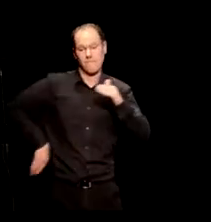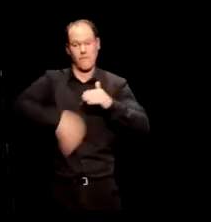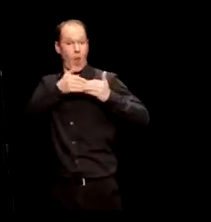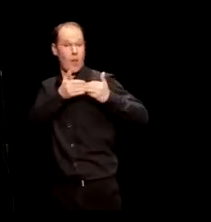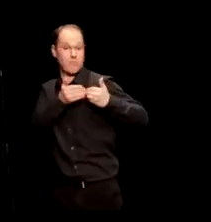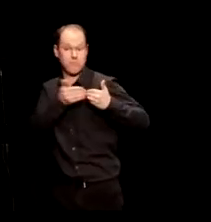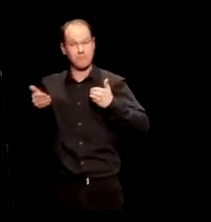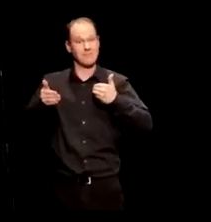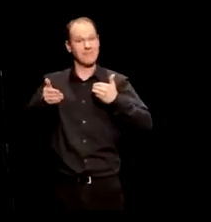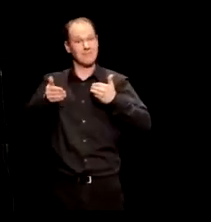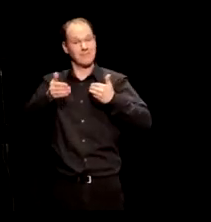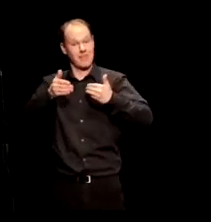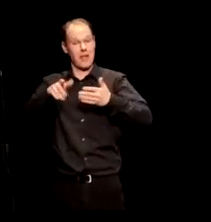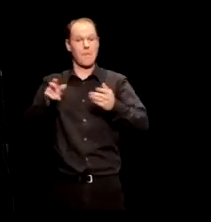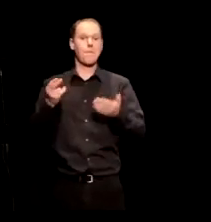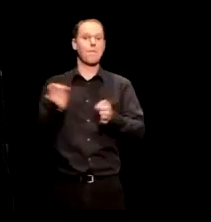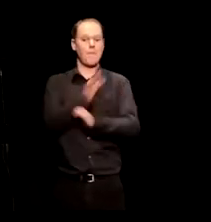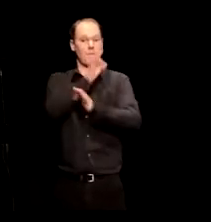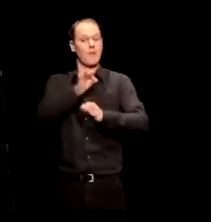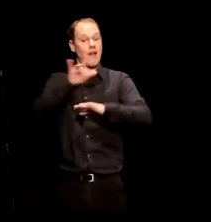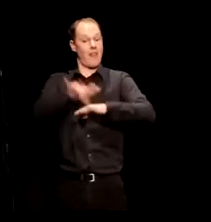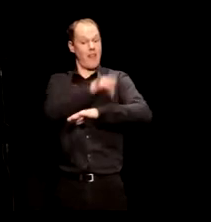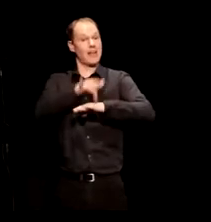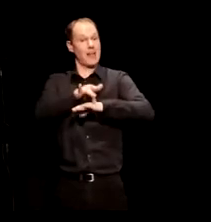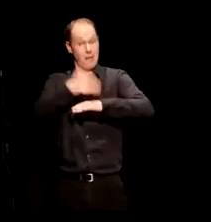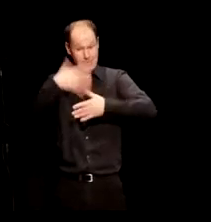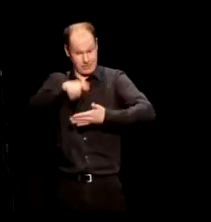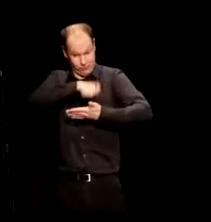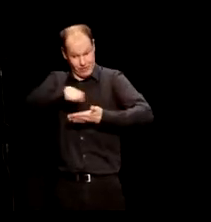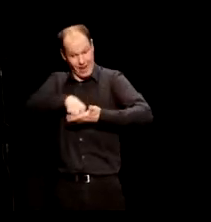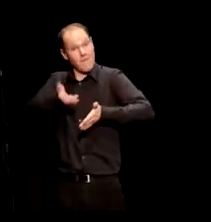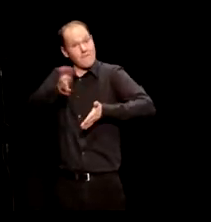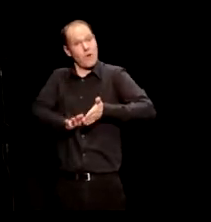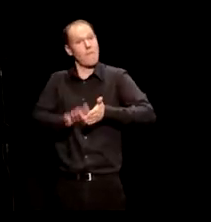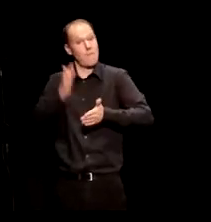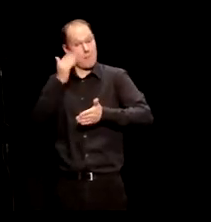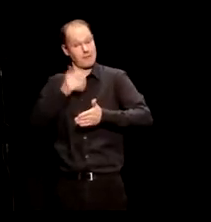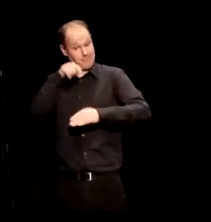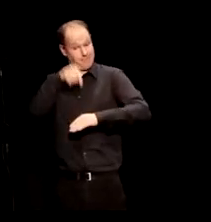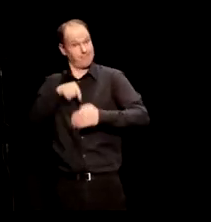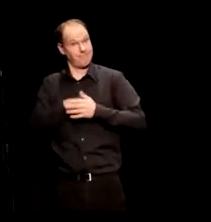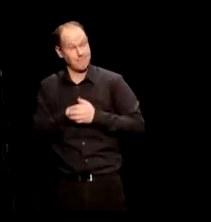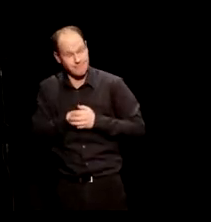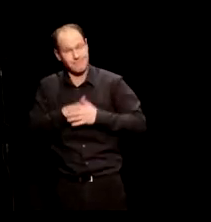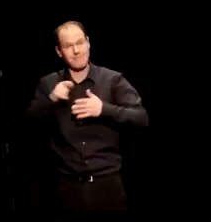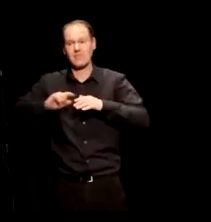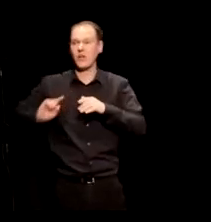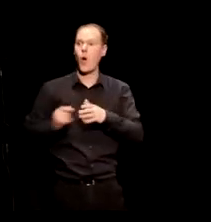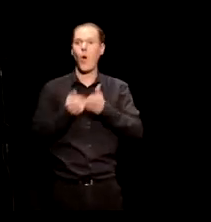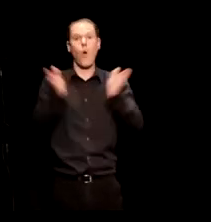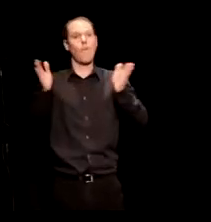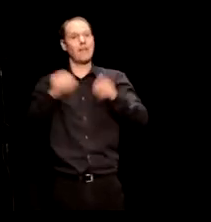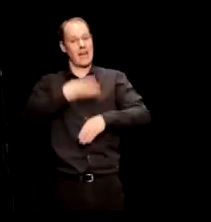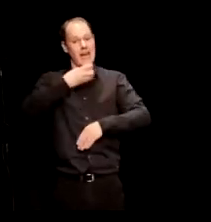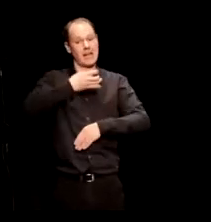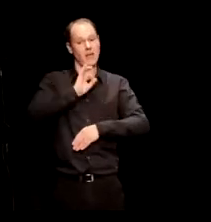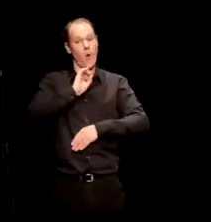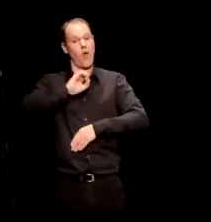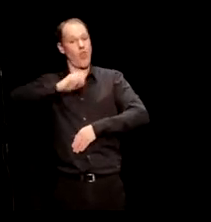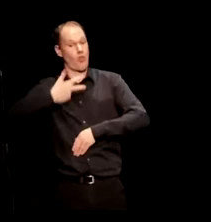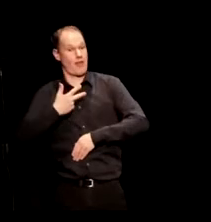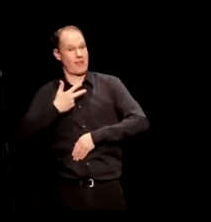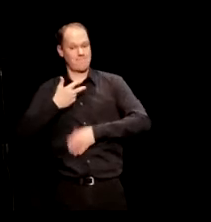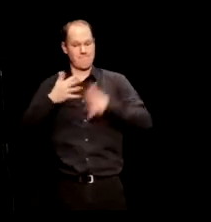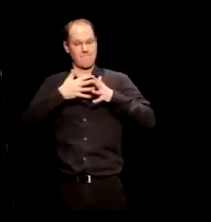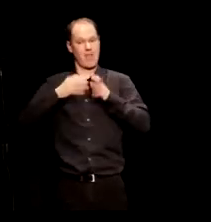performed by Black theatre makers. And it opened first on Broadway in February 1903. And then it